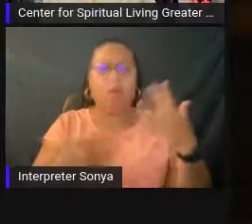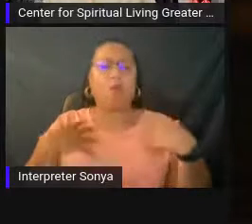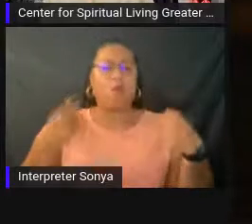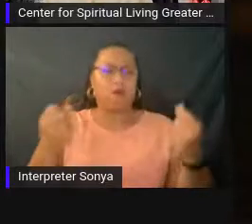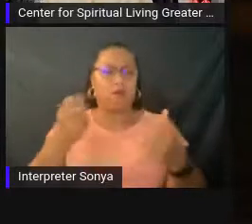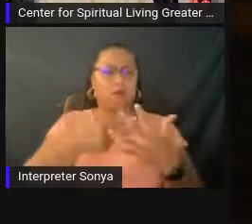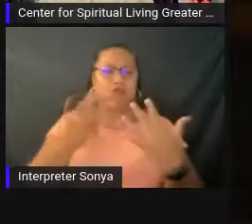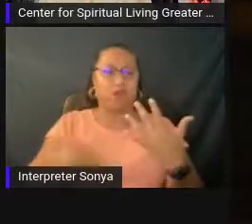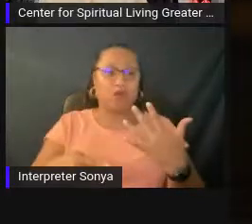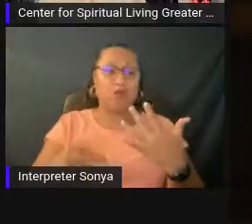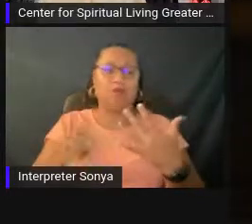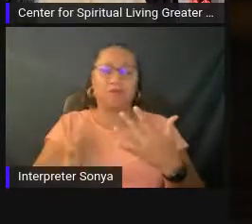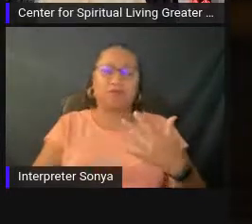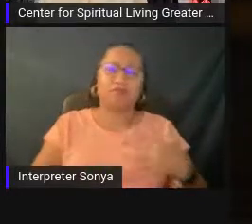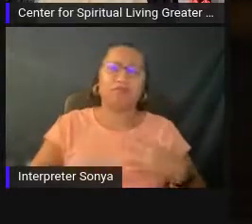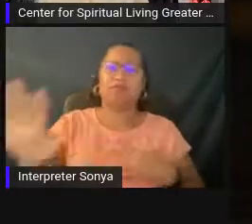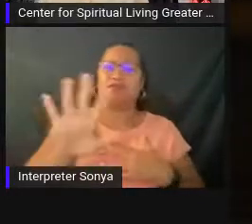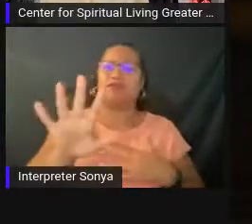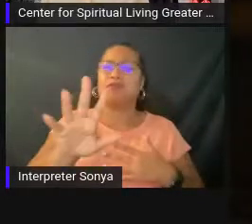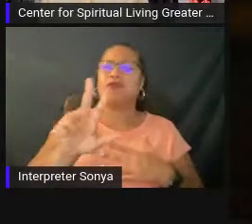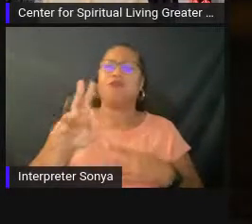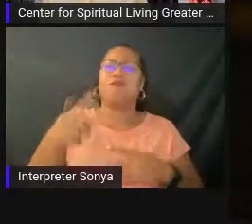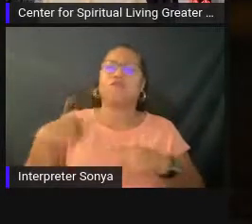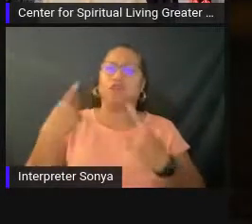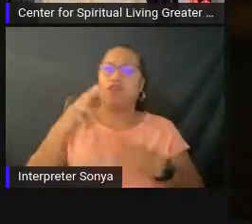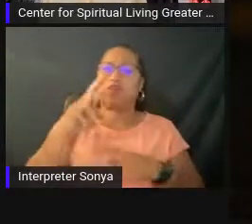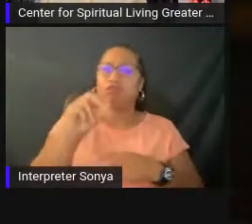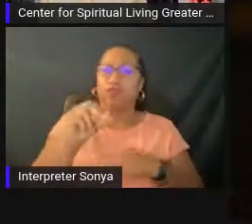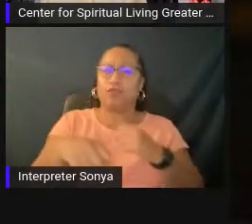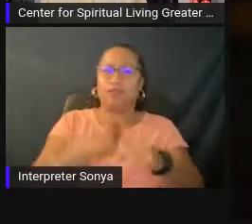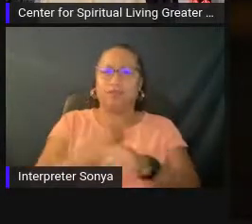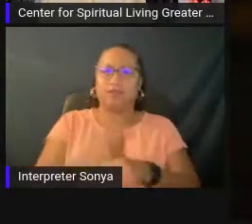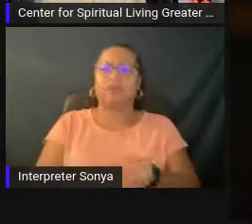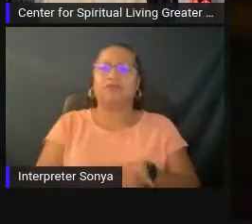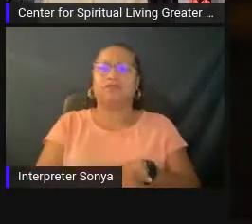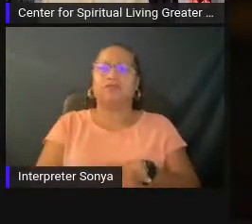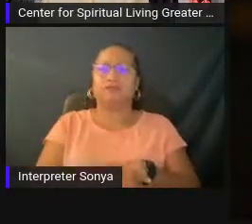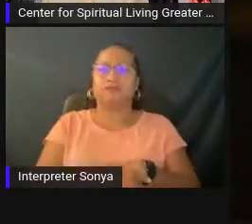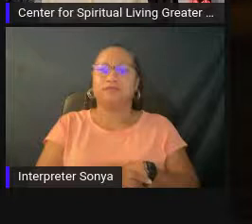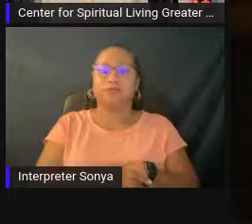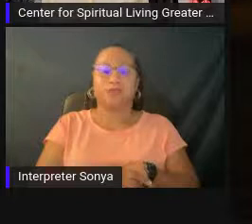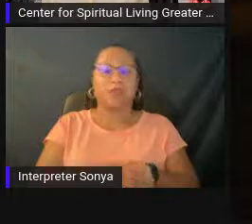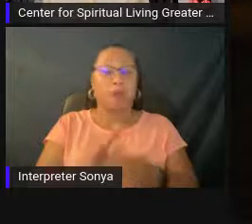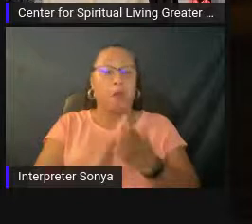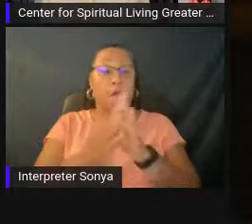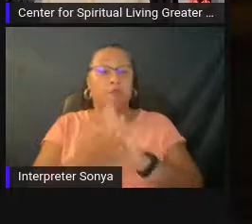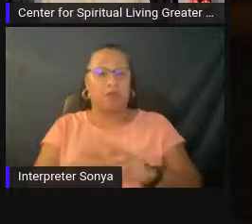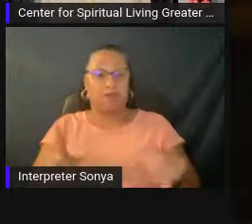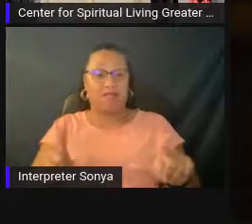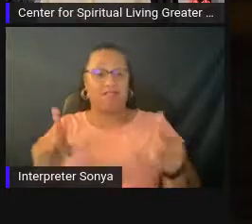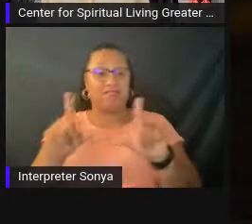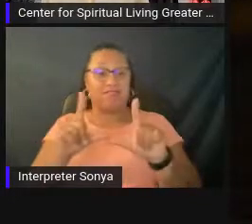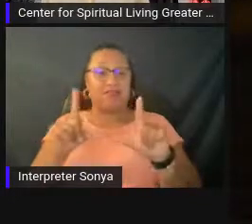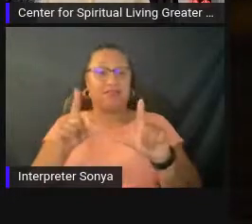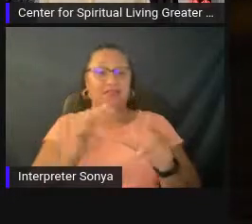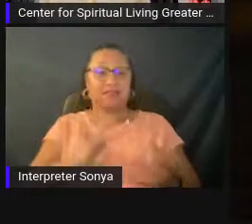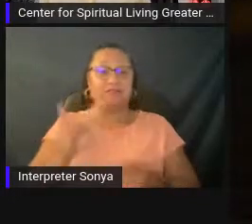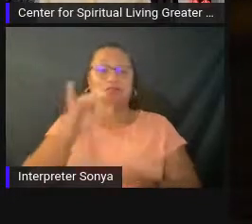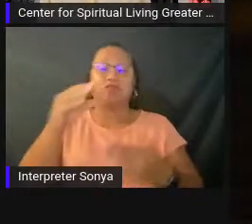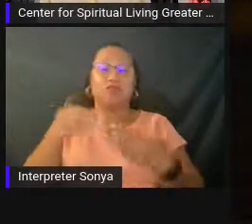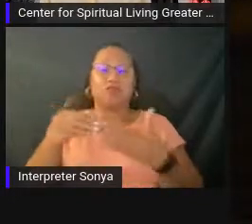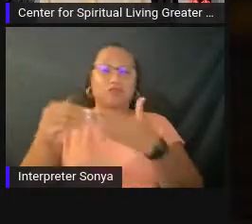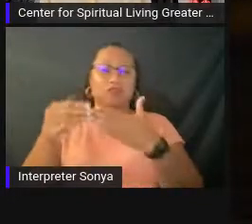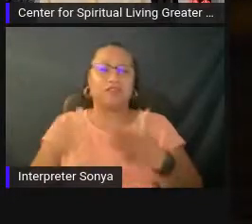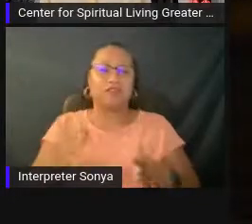Becoming a licensed practitioner allowed Mary Ann to dive in and find the deeper meaning in life